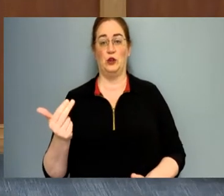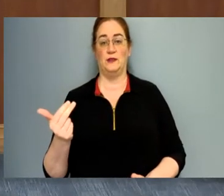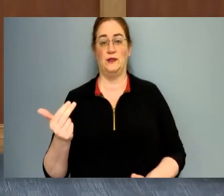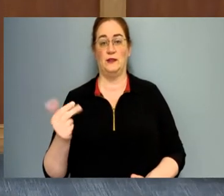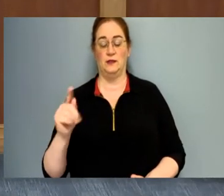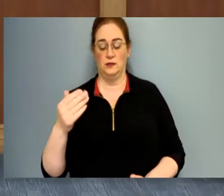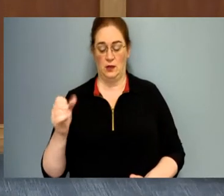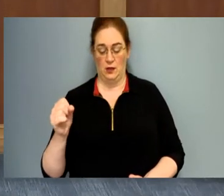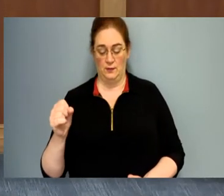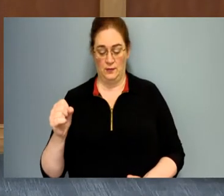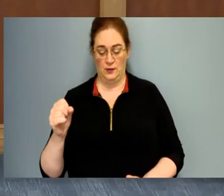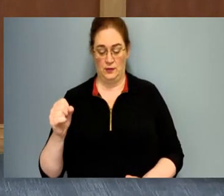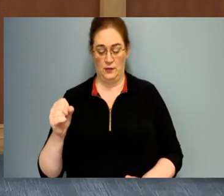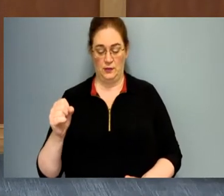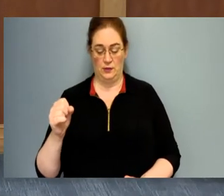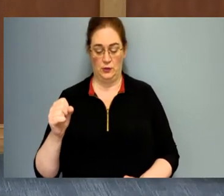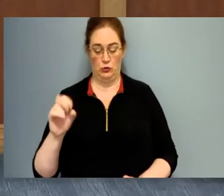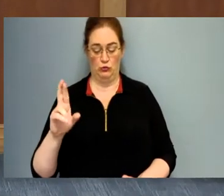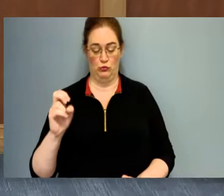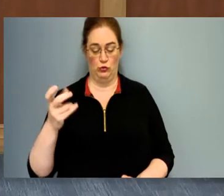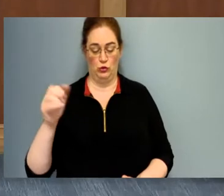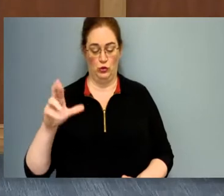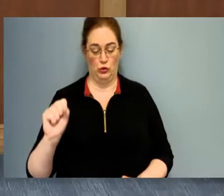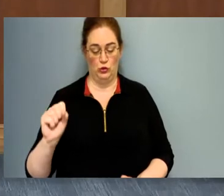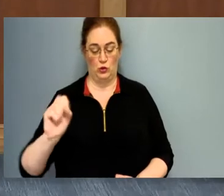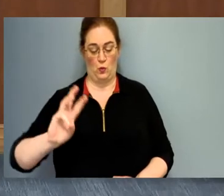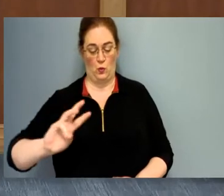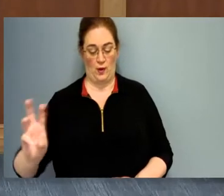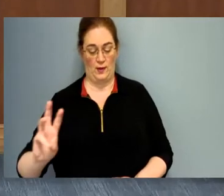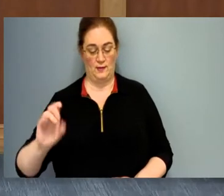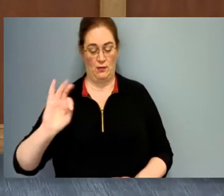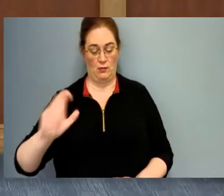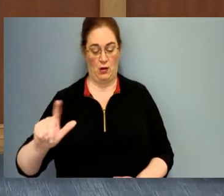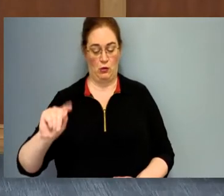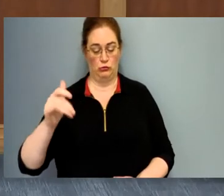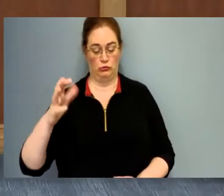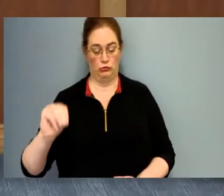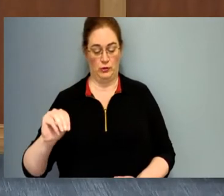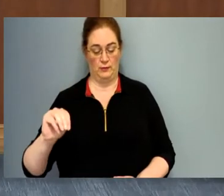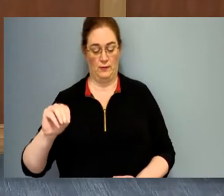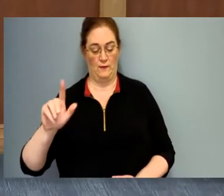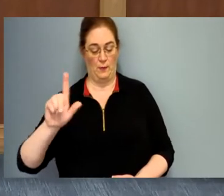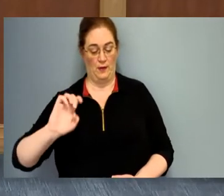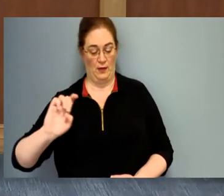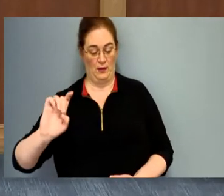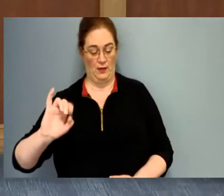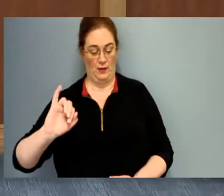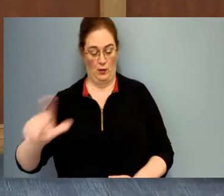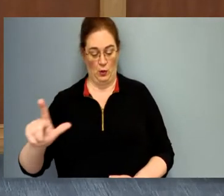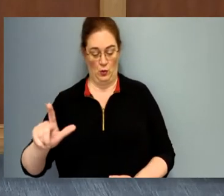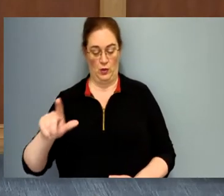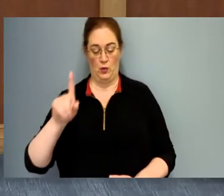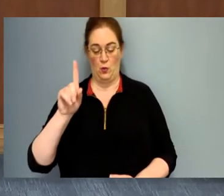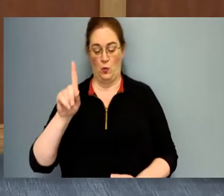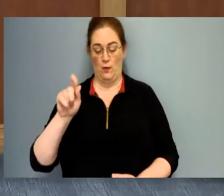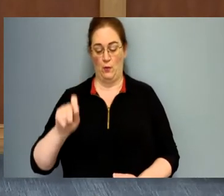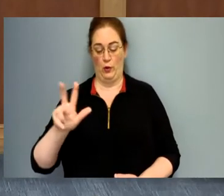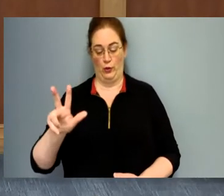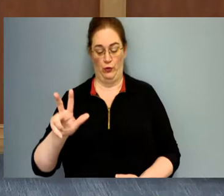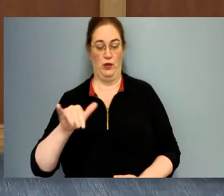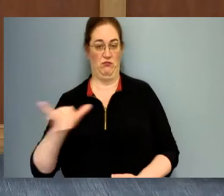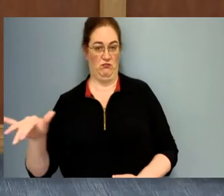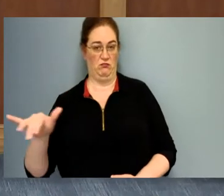Thomas Reuters West Carroll Stream, Illinois, 1.3 and change? So